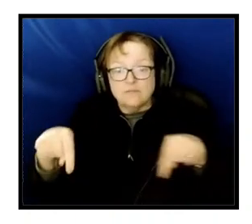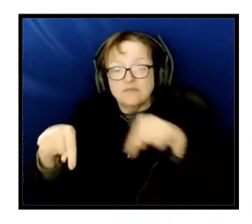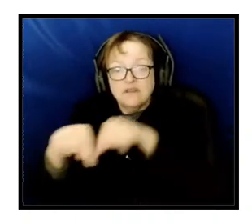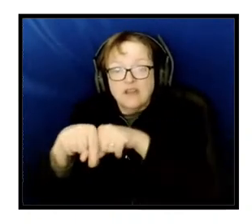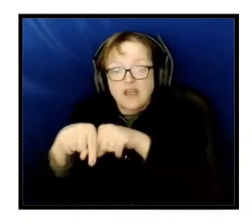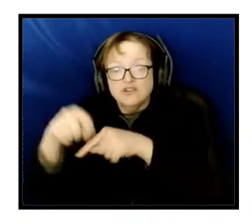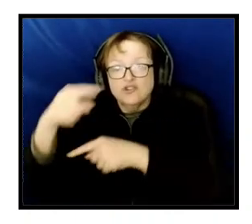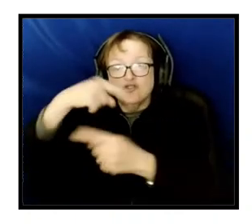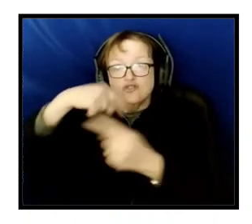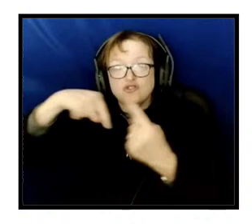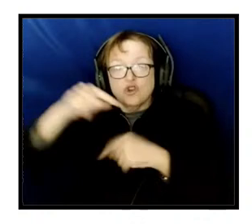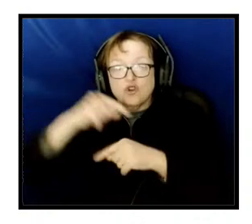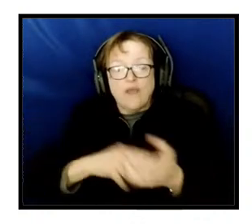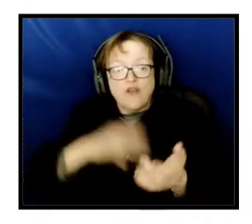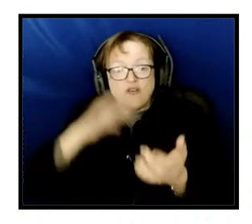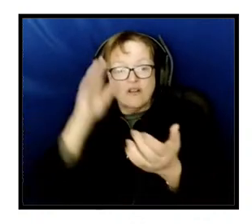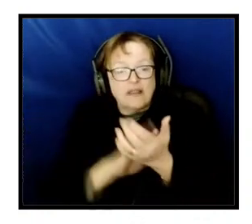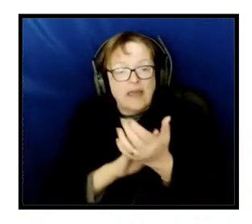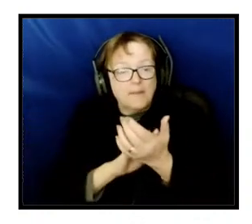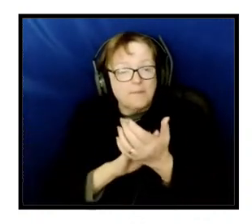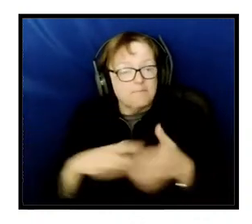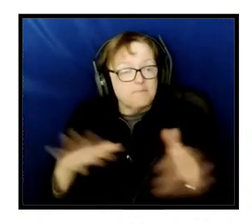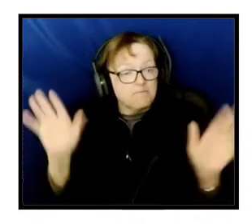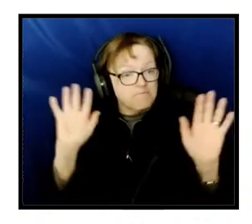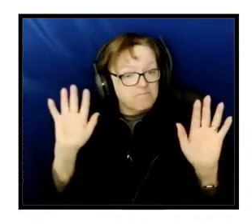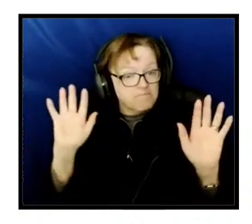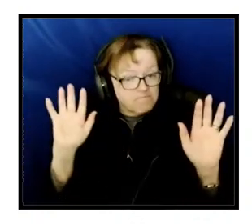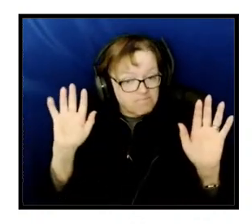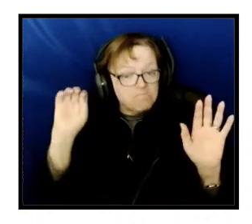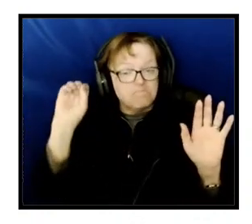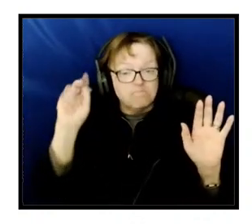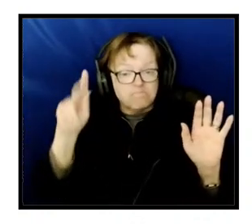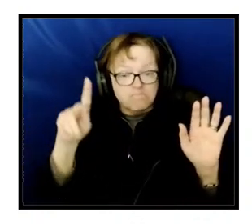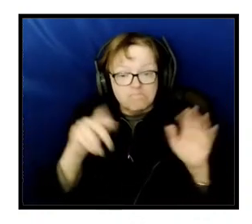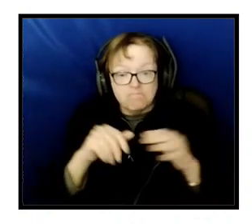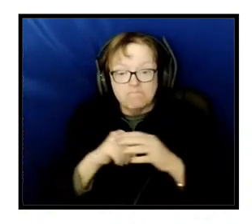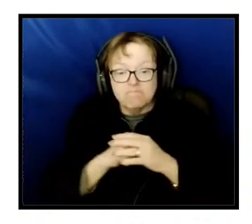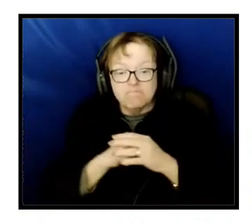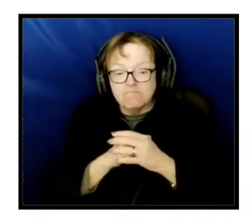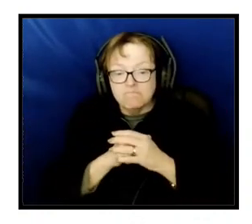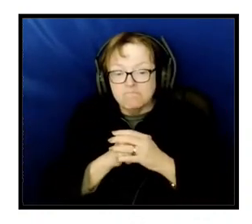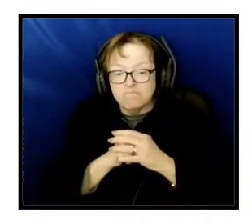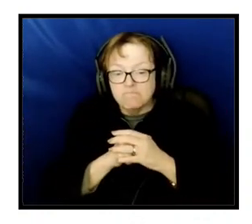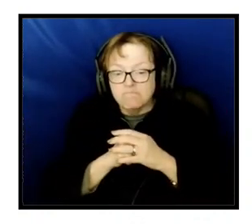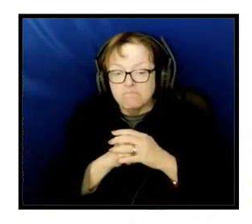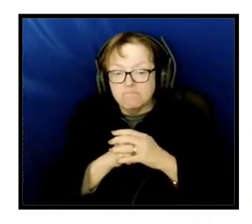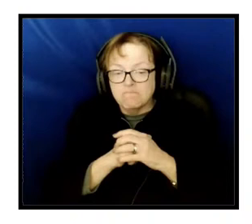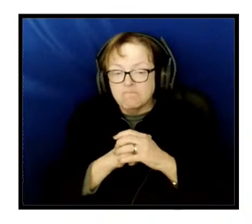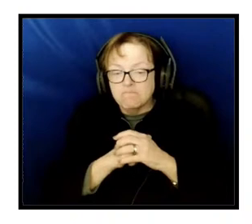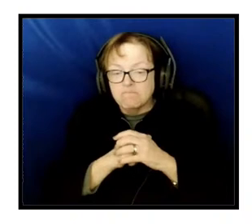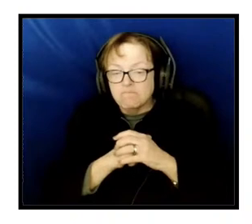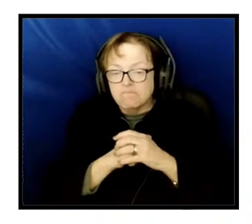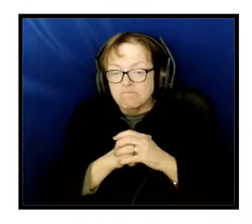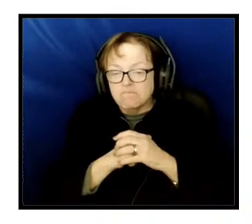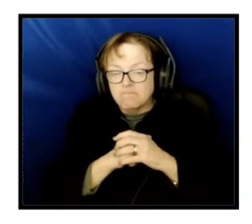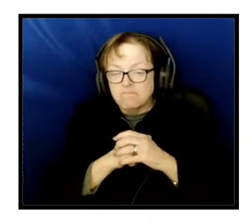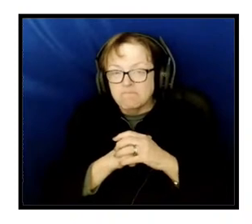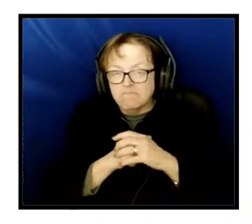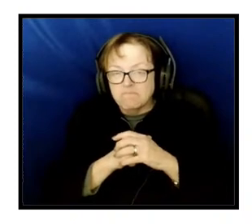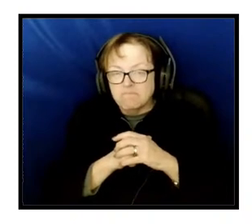out. And you can clap if you'd like. I love that. Cute. All right. So let's the beat. Yes.